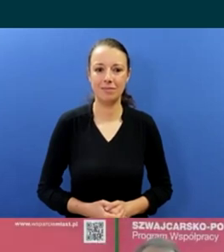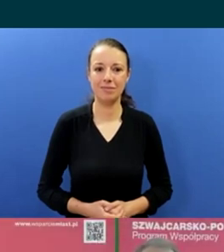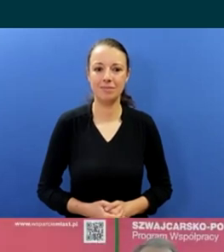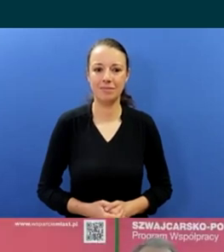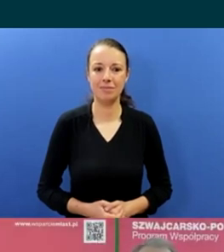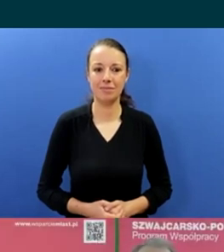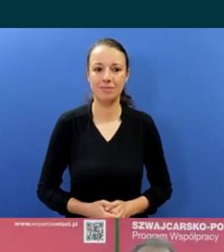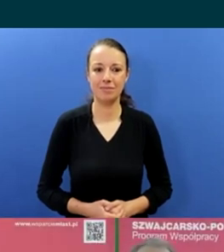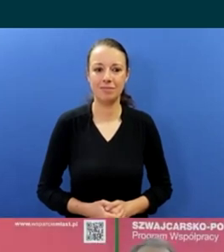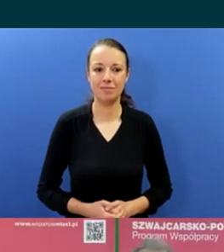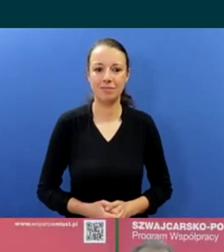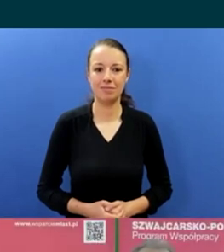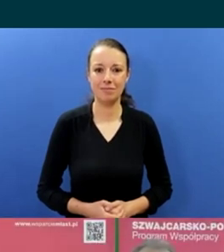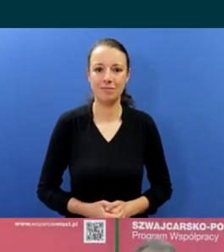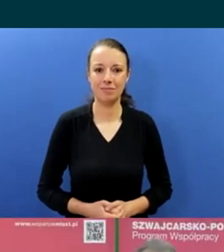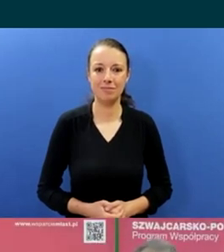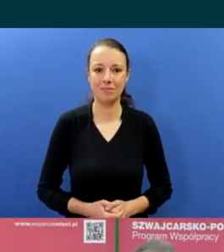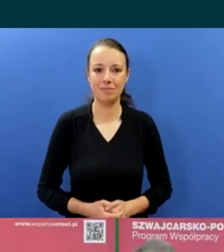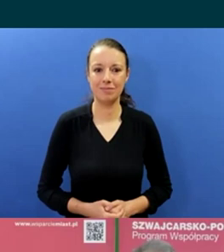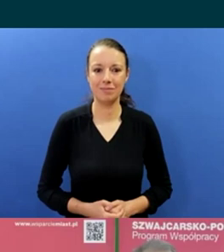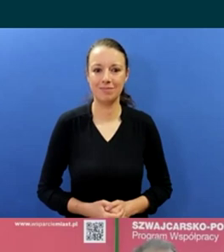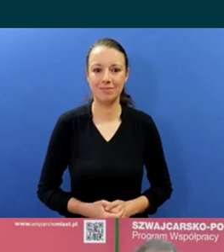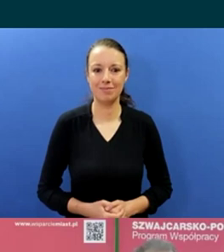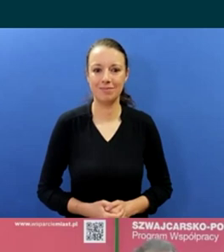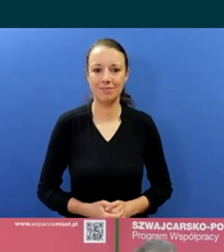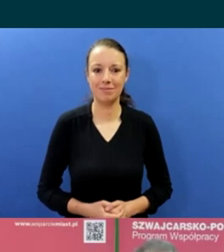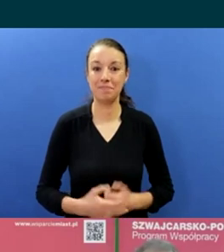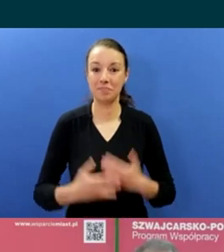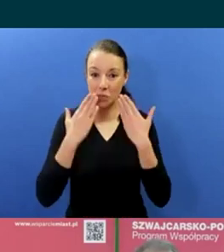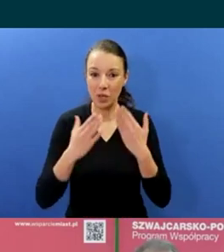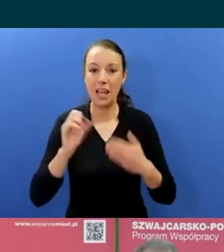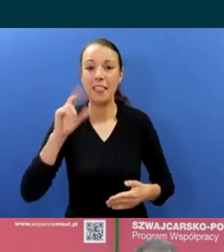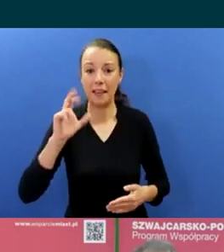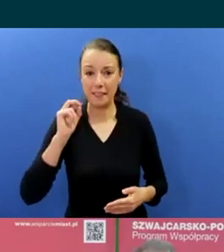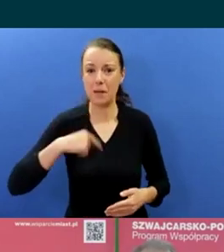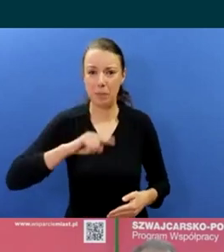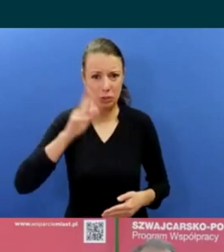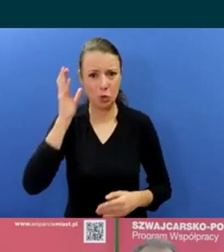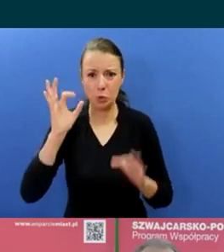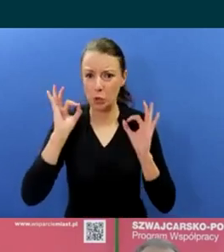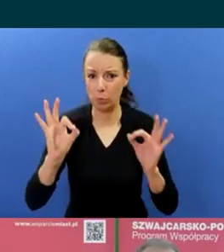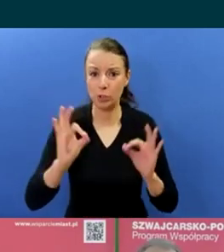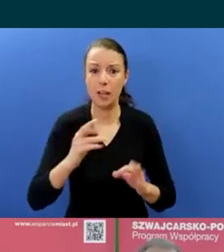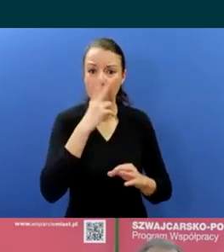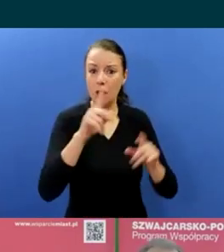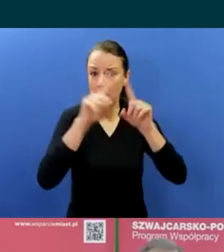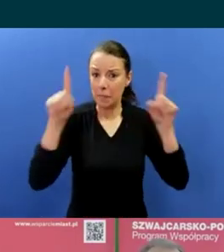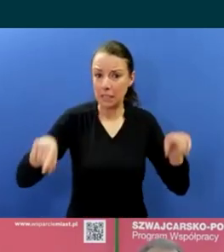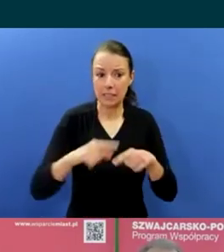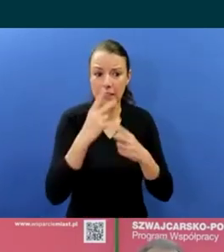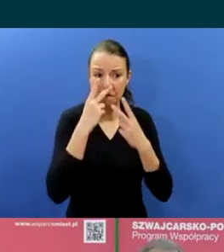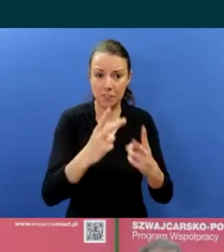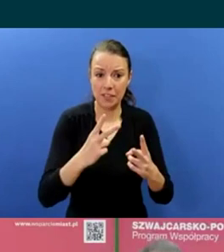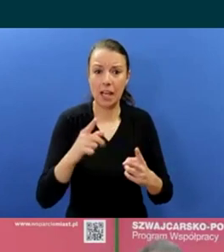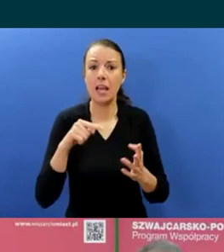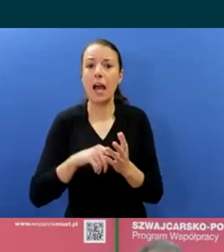Is it okay, Tomasz? Yes, we can hear now. Werner, słyszymy ciebie teraz. Tak? Widzimy prezentację We see the